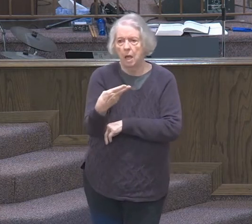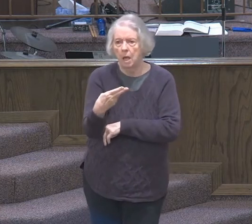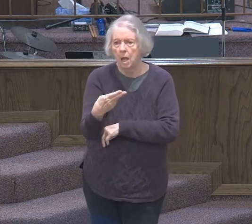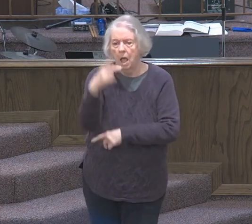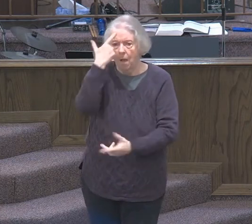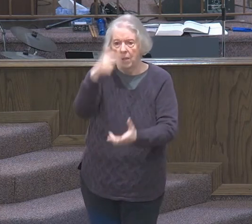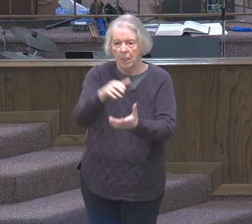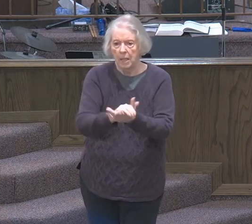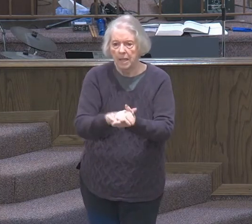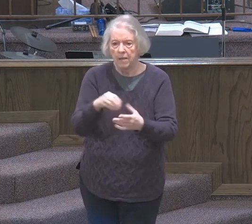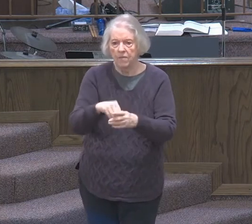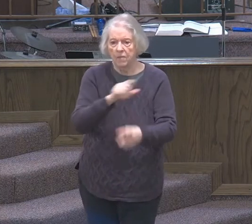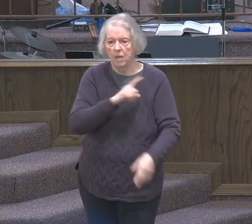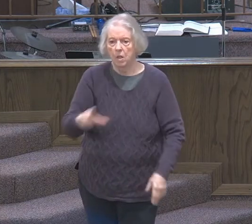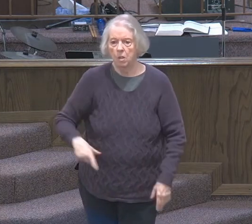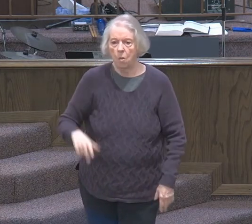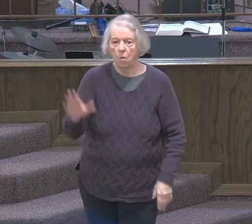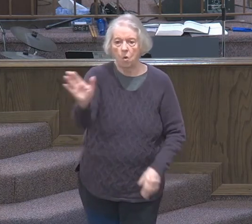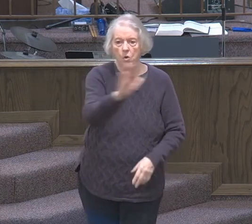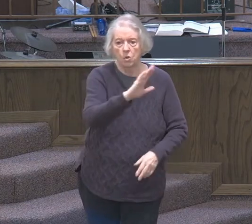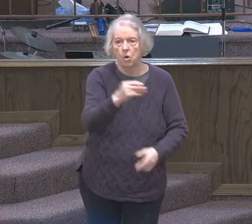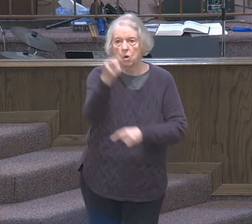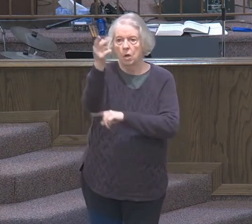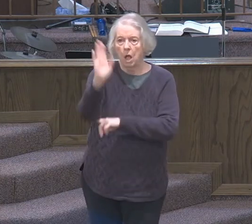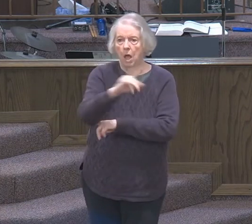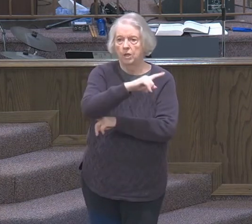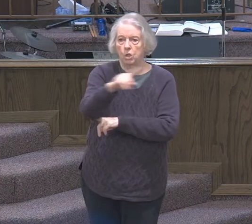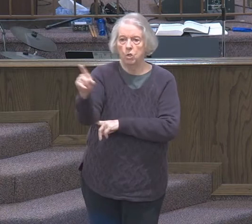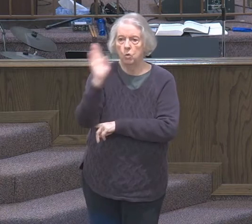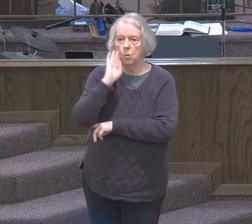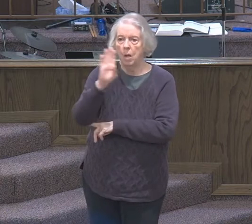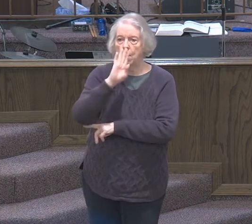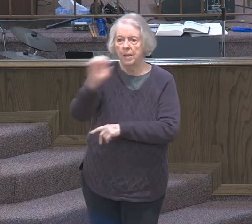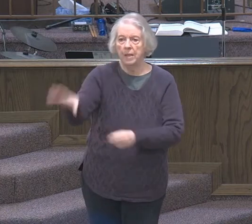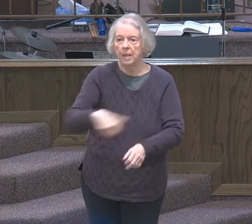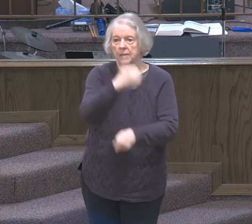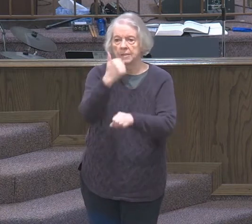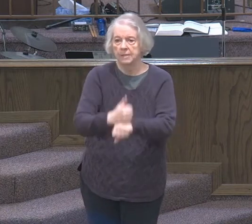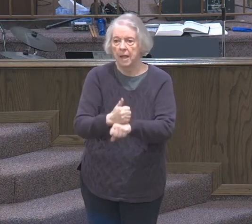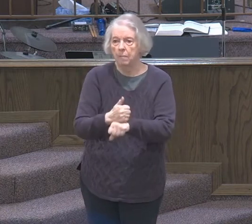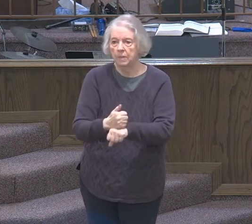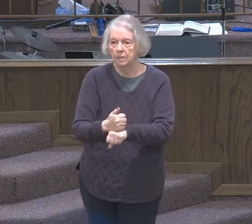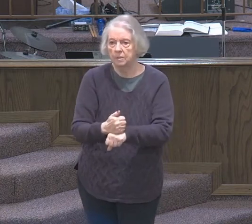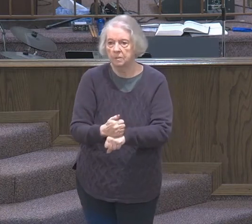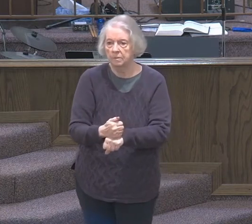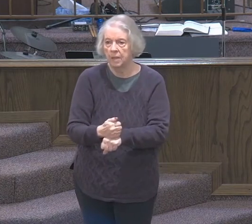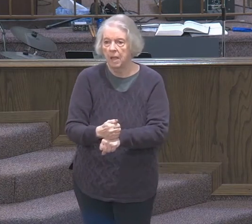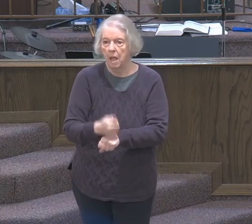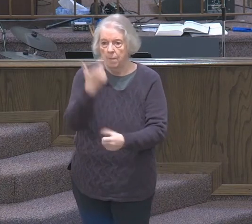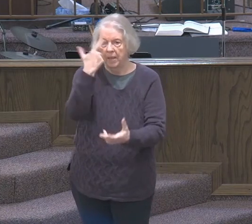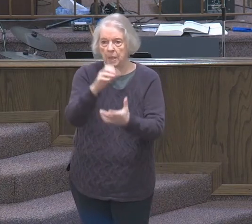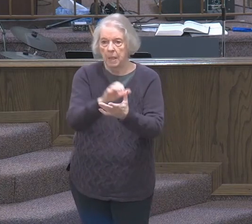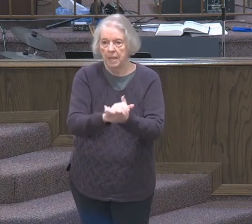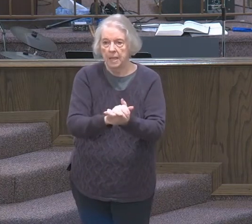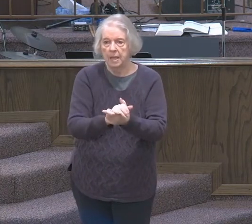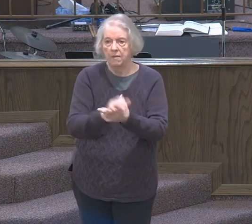the Lord your God, and you shall be established. Believe his prophets, and you